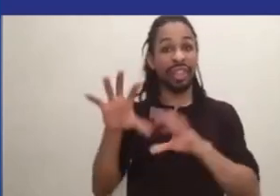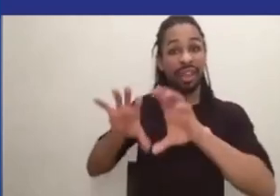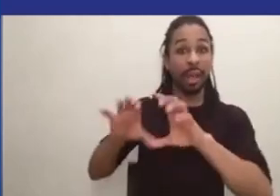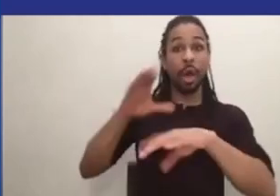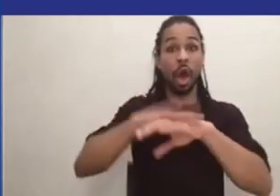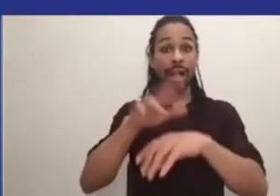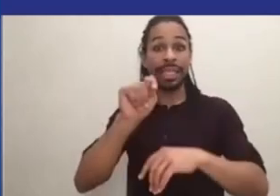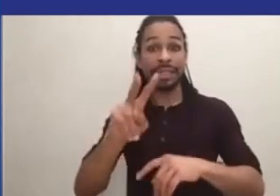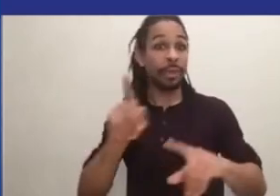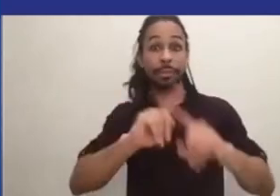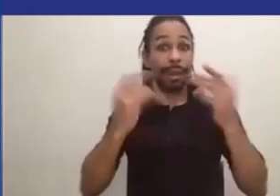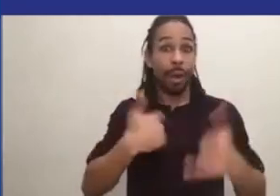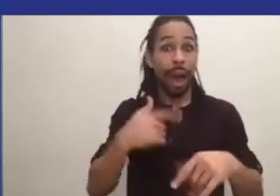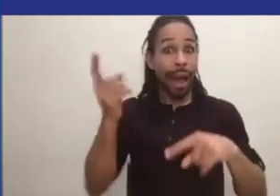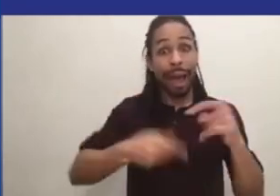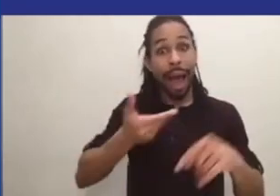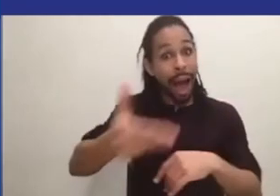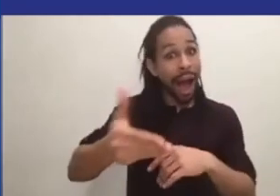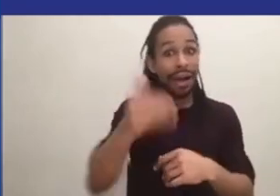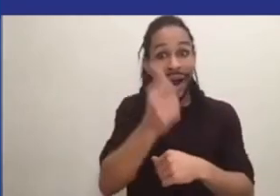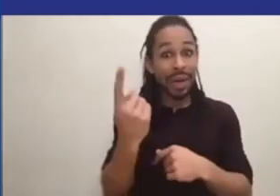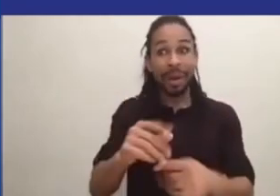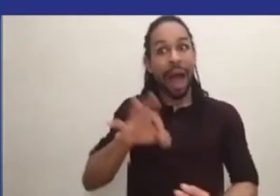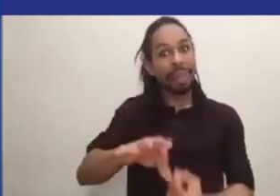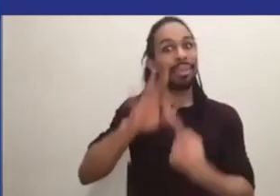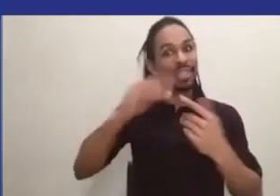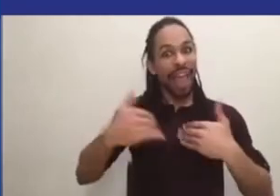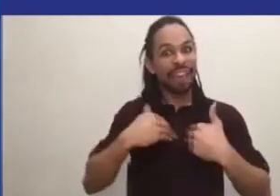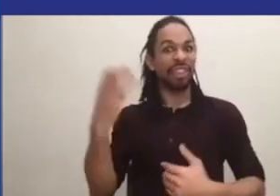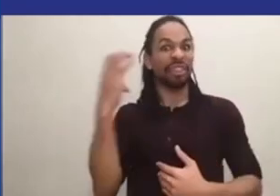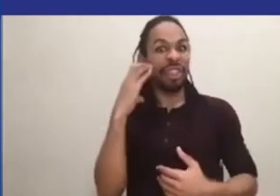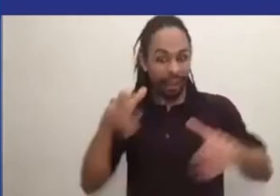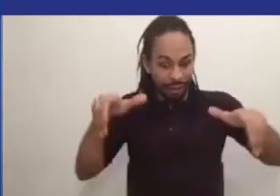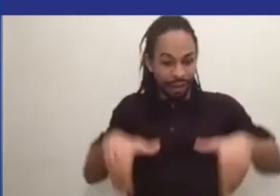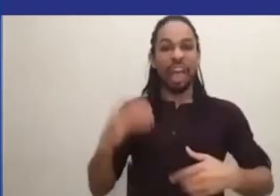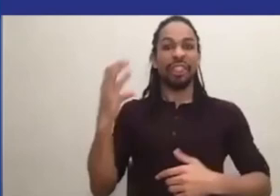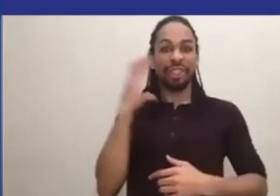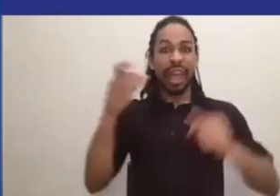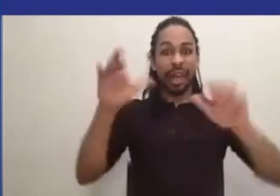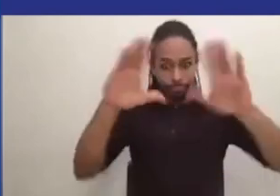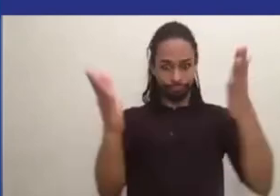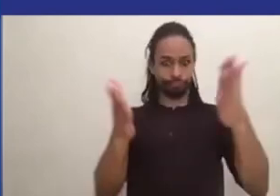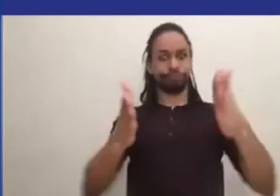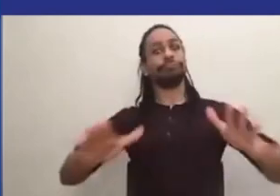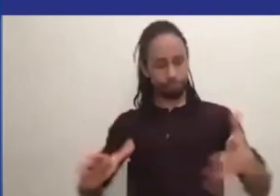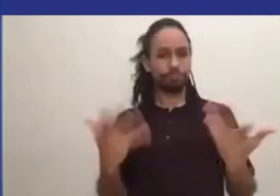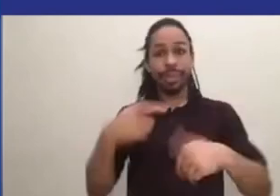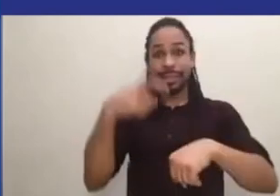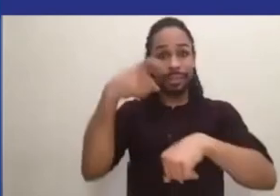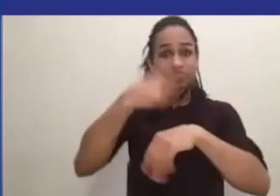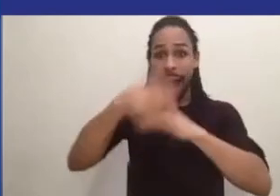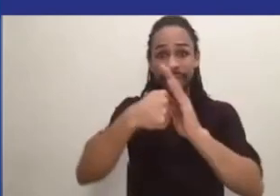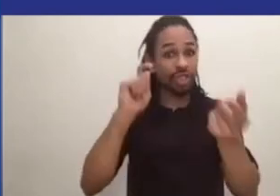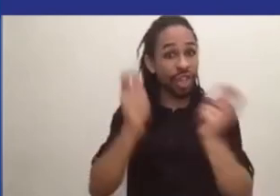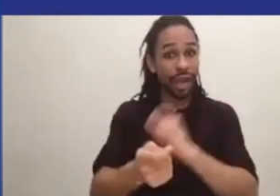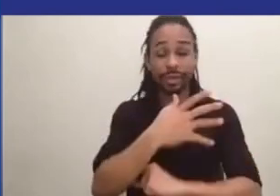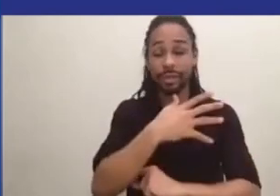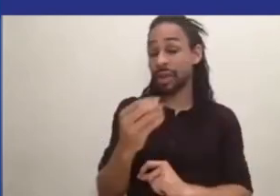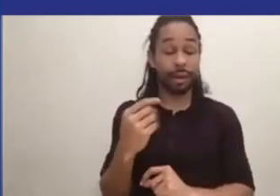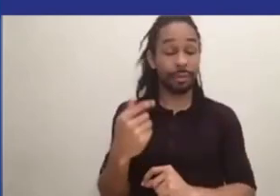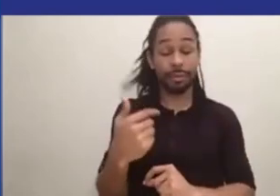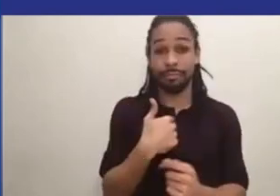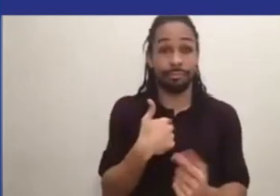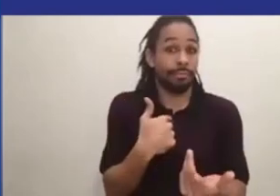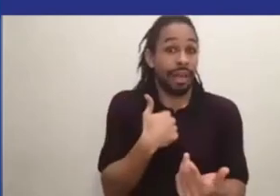saying? It's like, you know, times have changed, you know, and I think that's great. I think it's